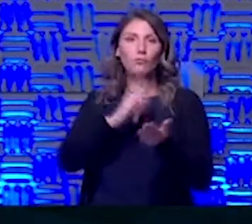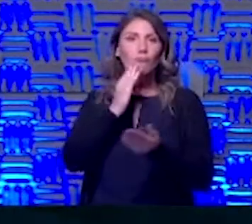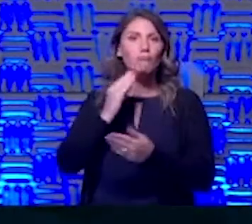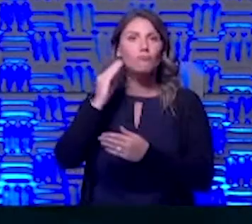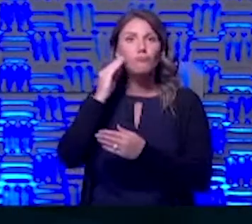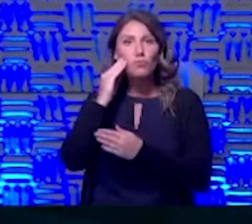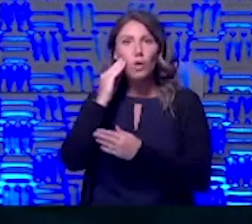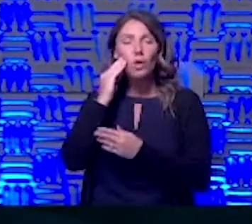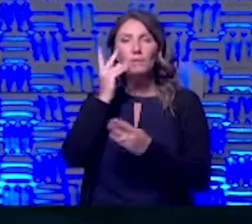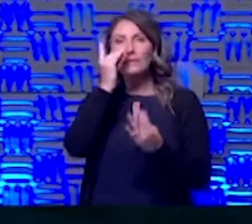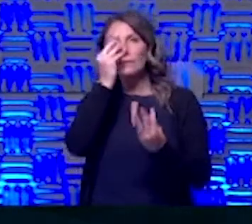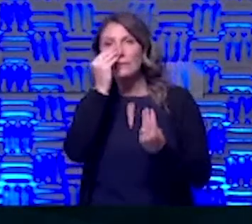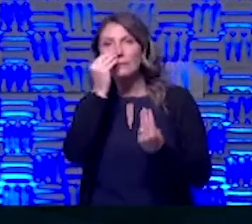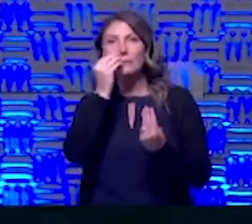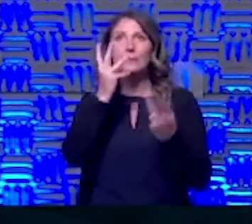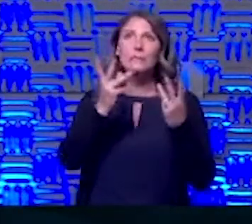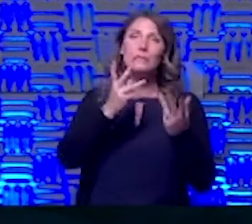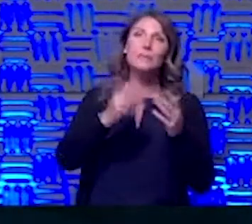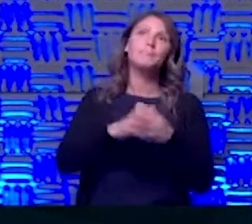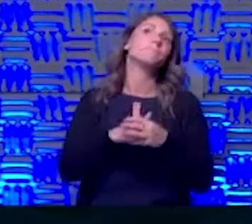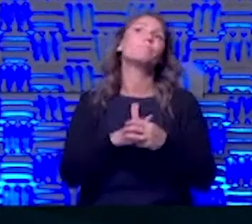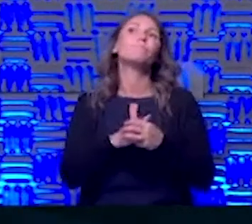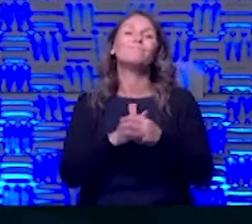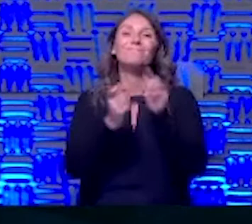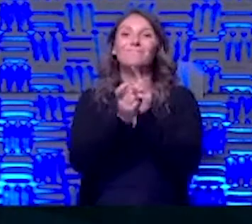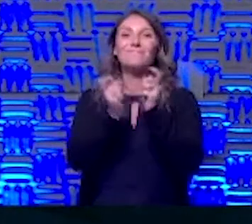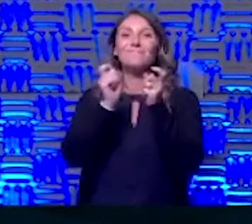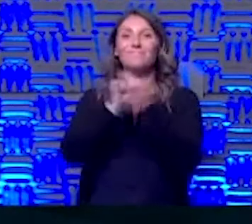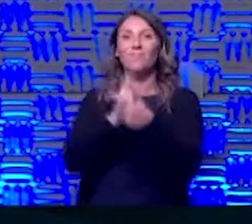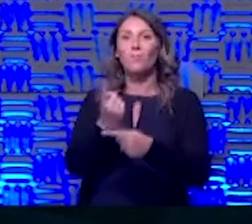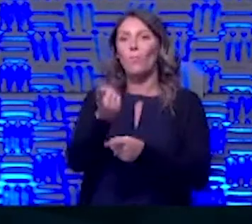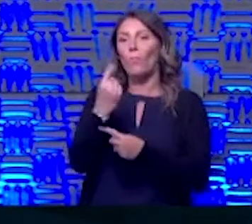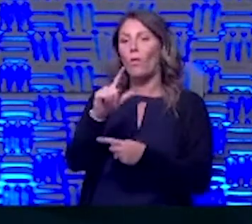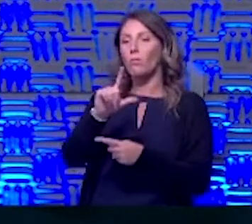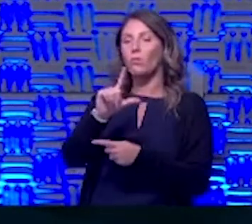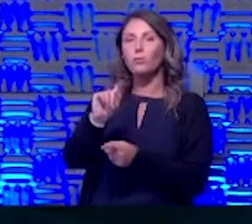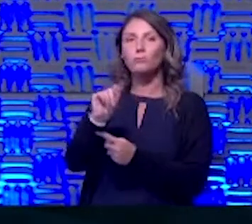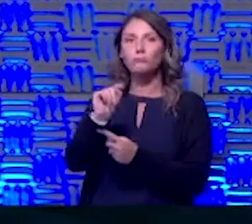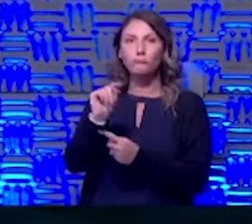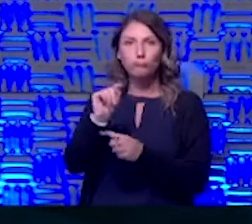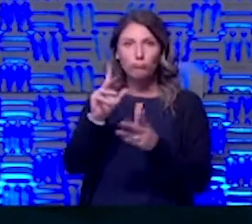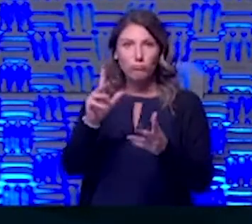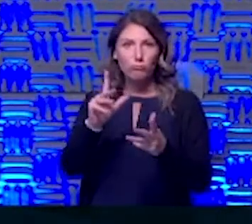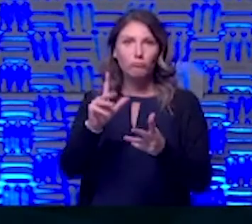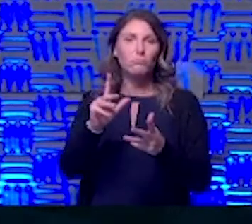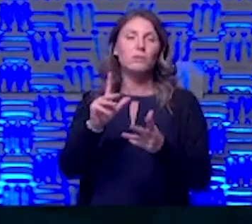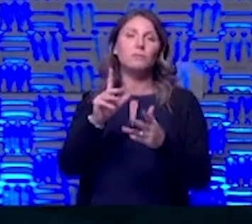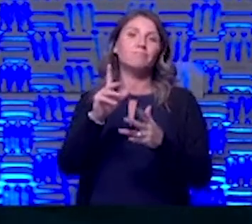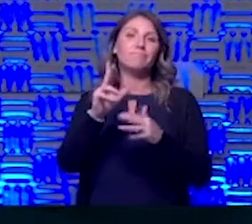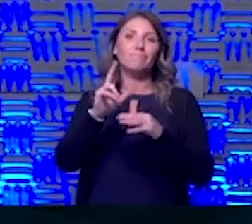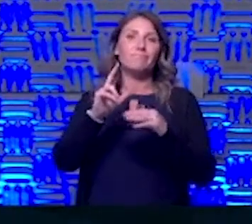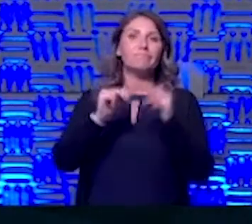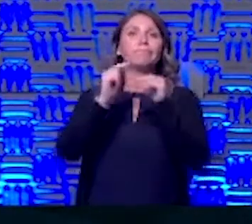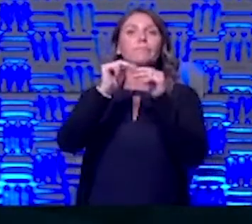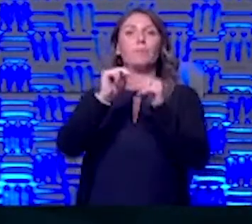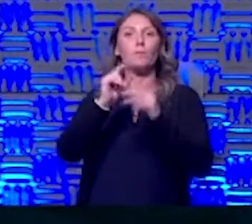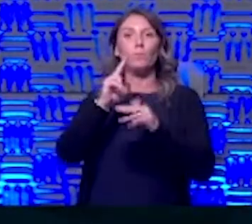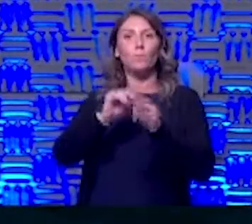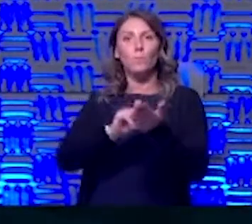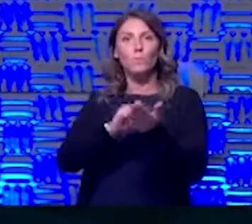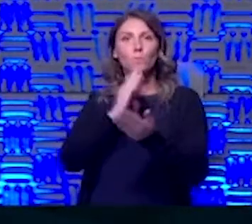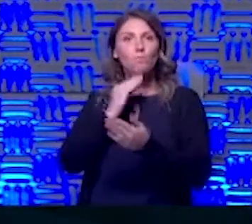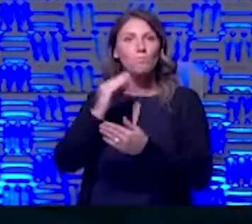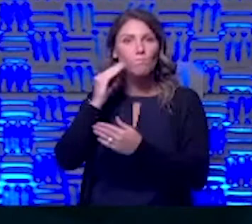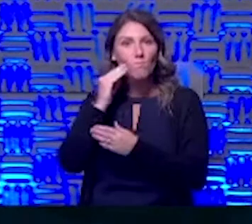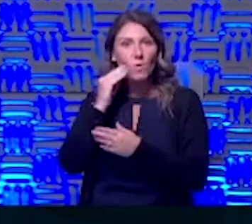is considering converting one of the long-term care facilities in Liberty to a COVID facility. So that will put a lot of